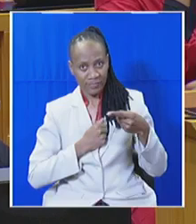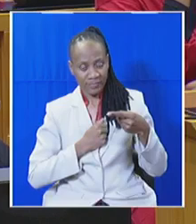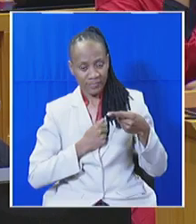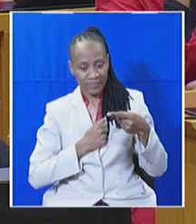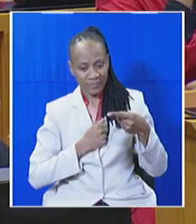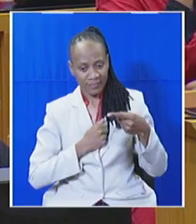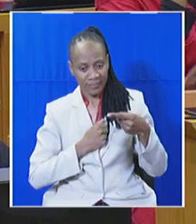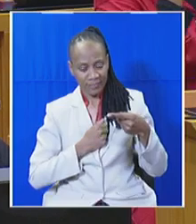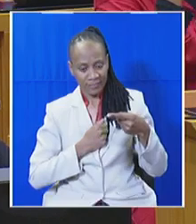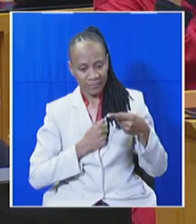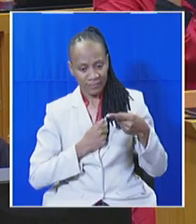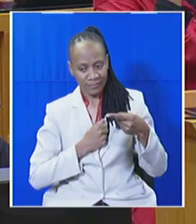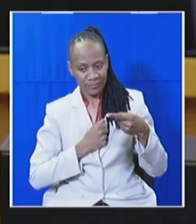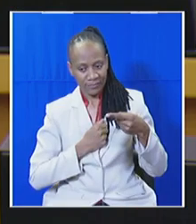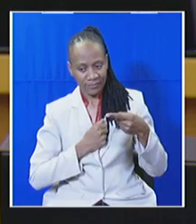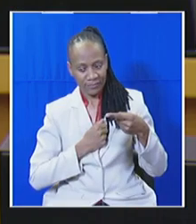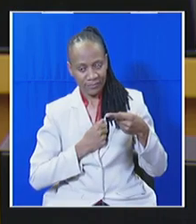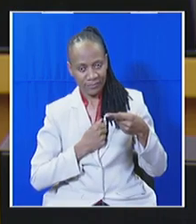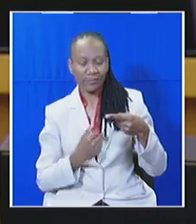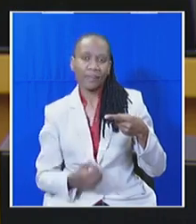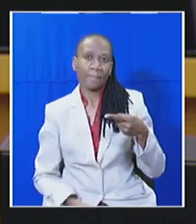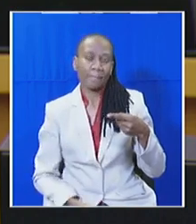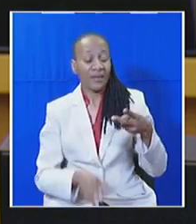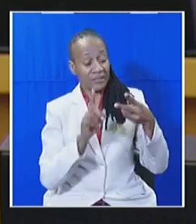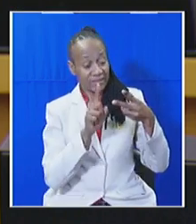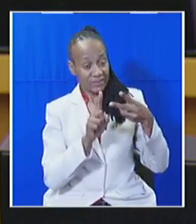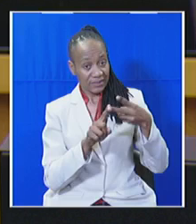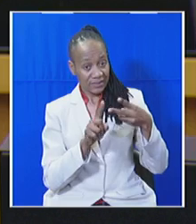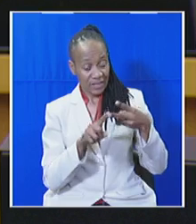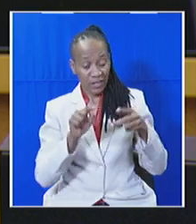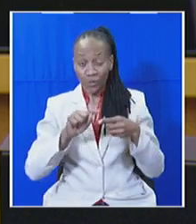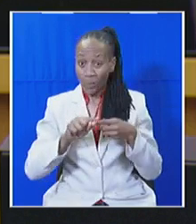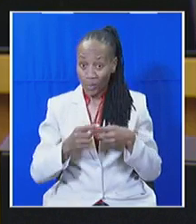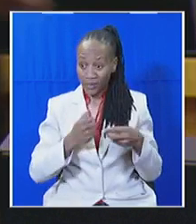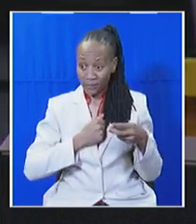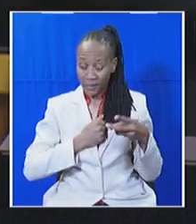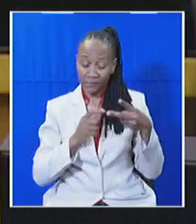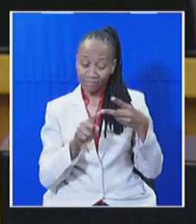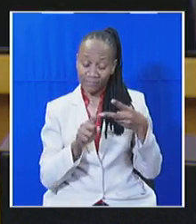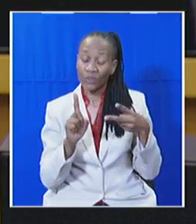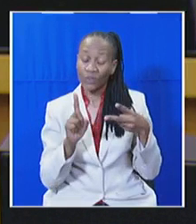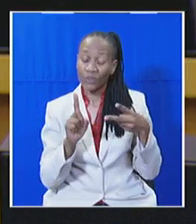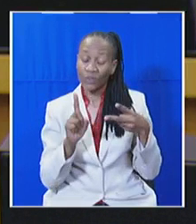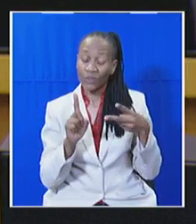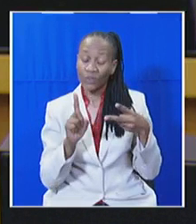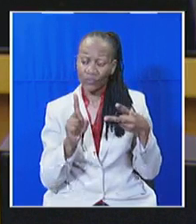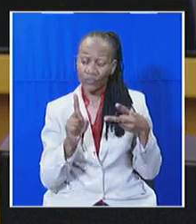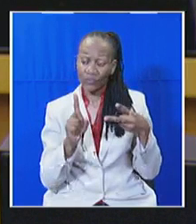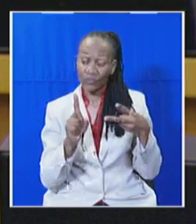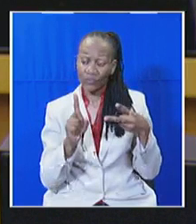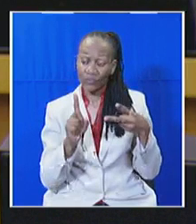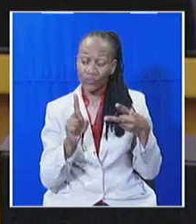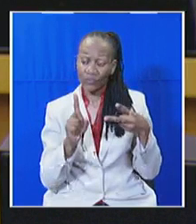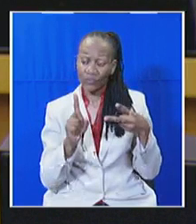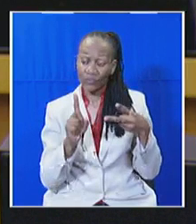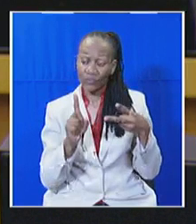first point of order. My second point of order, Chair, is this.